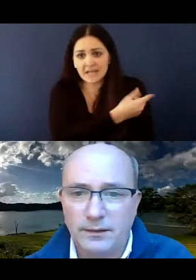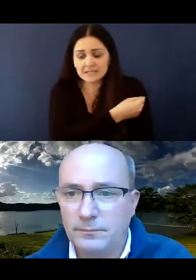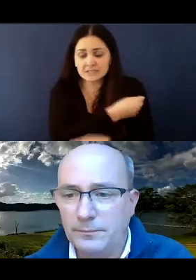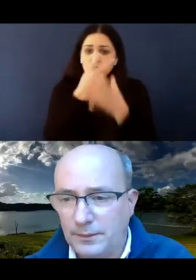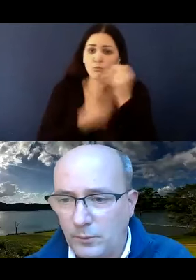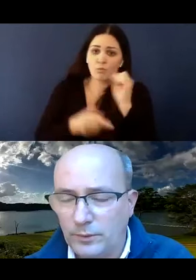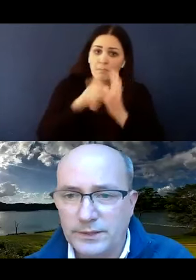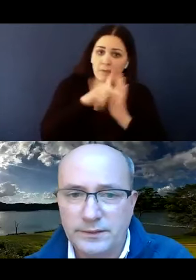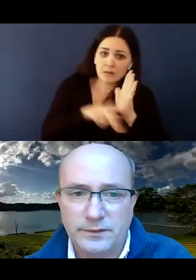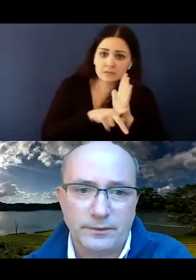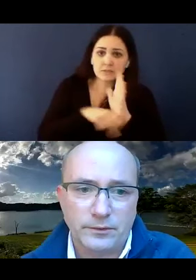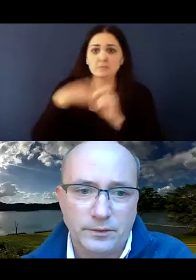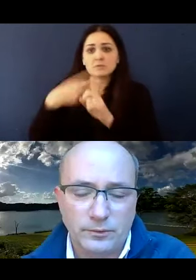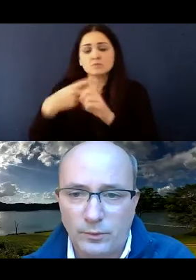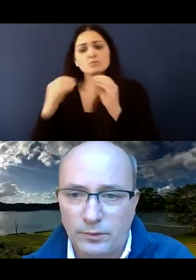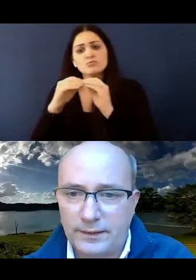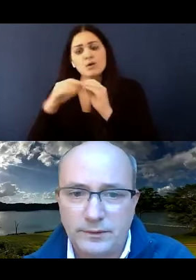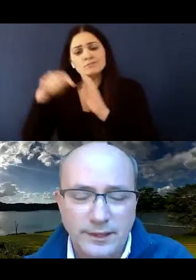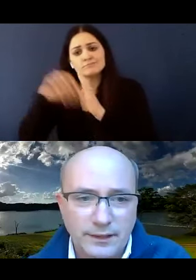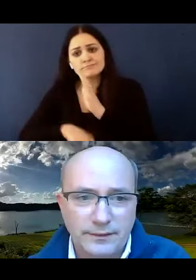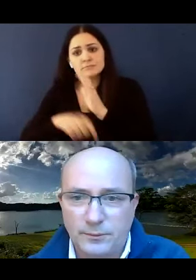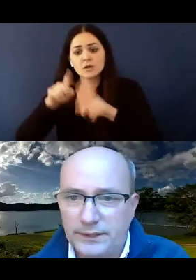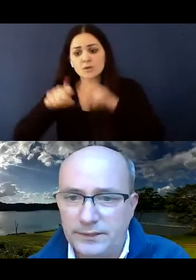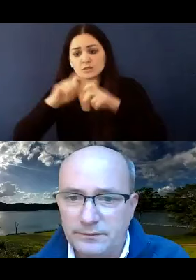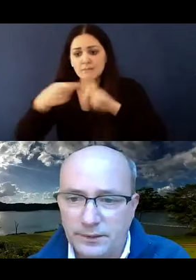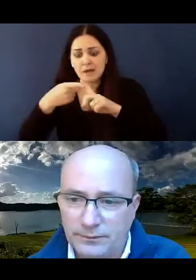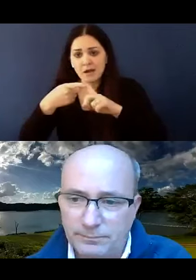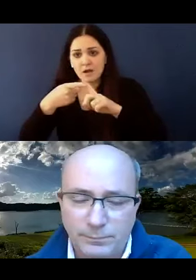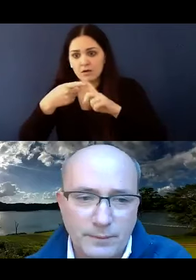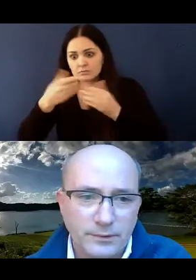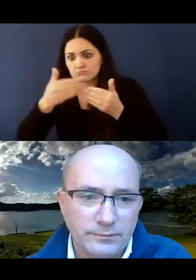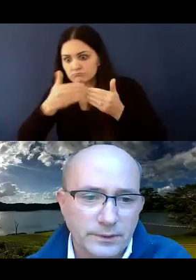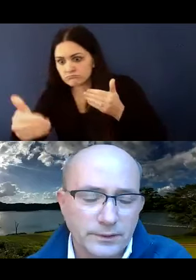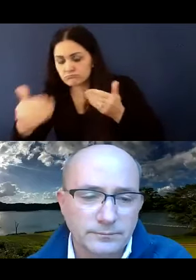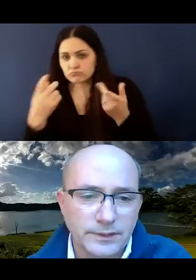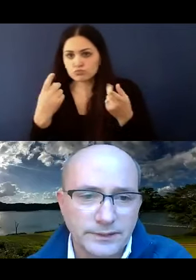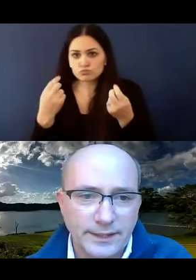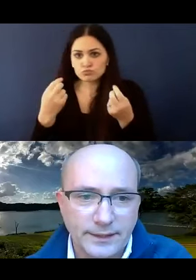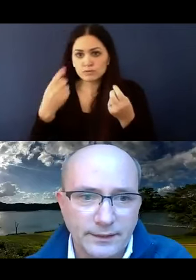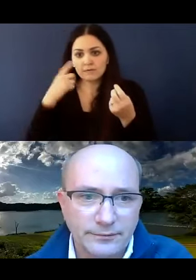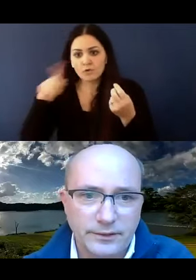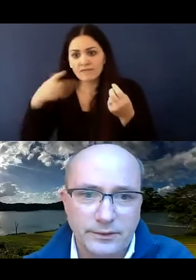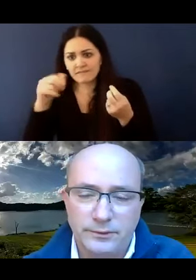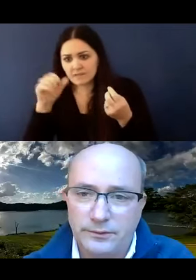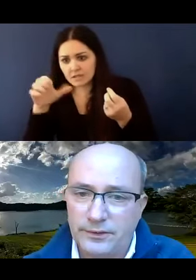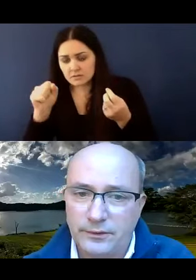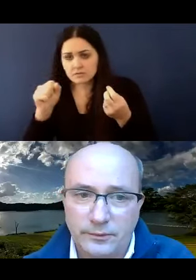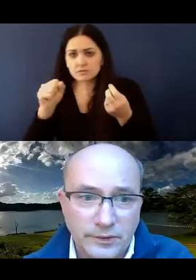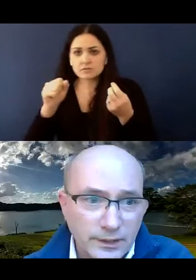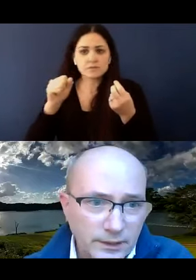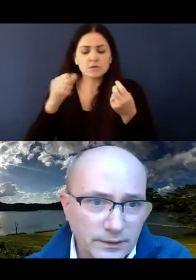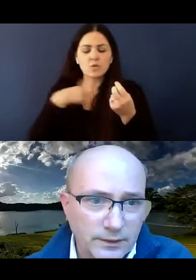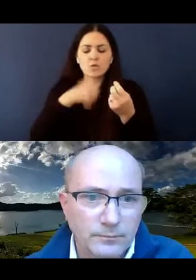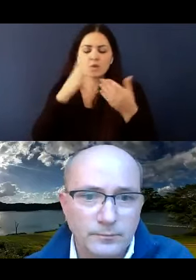as many more questions about the rollout. I think we'll need a proper dedicated FAQ to address